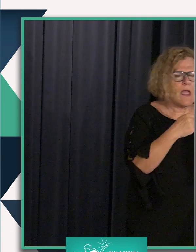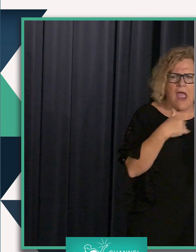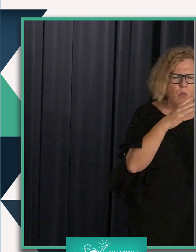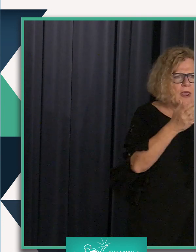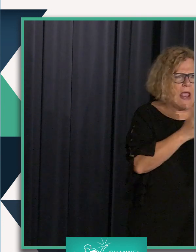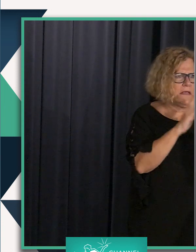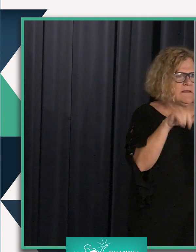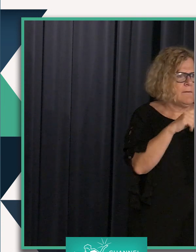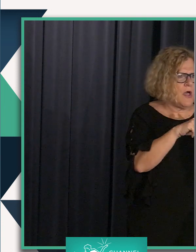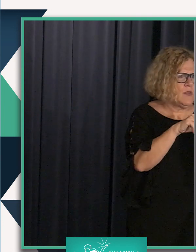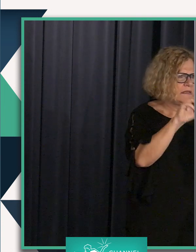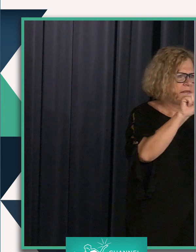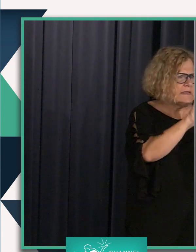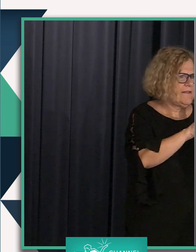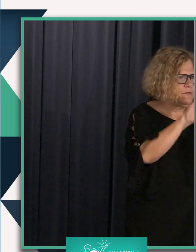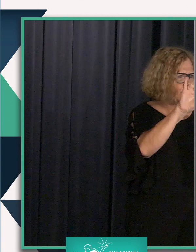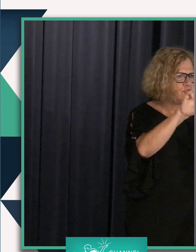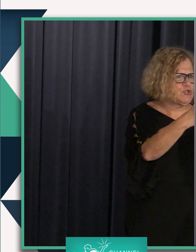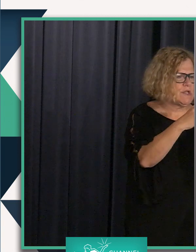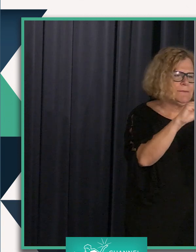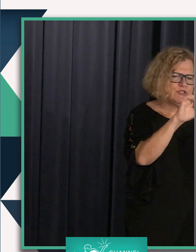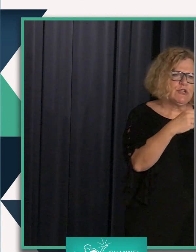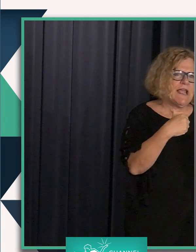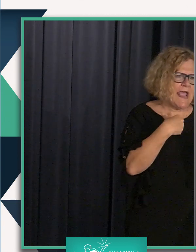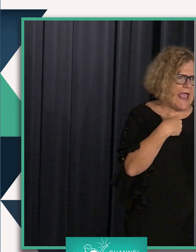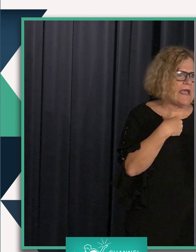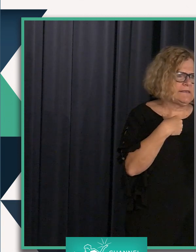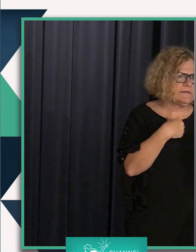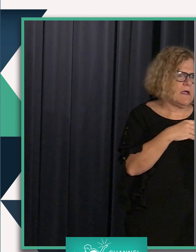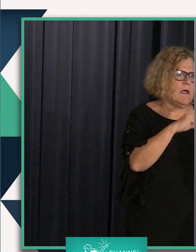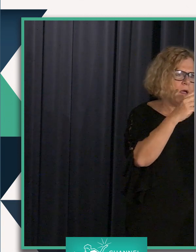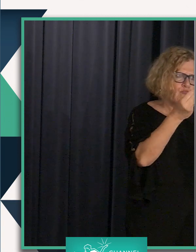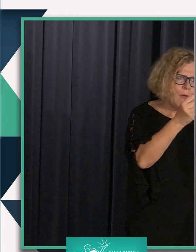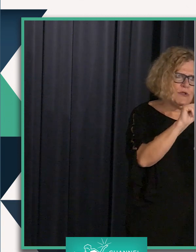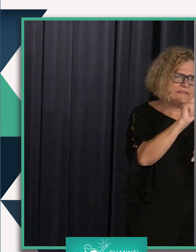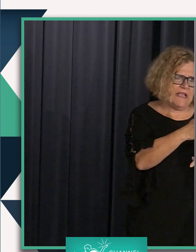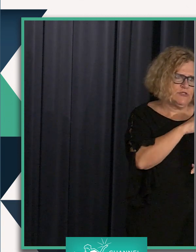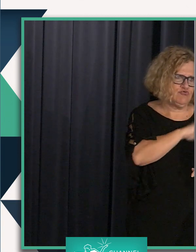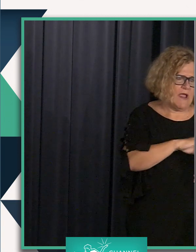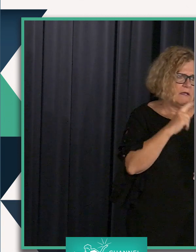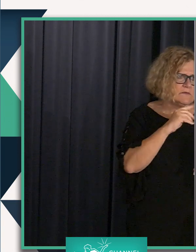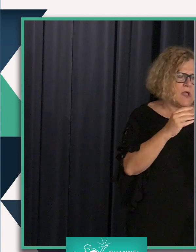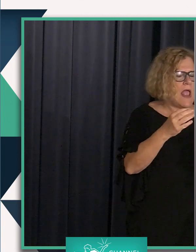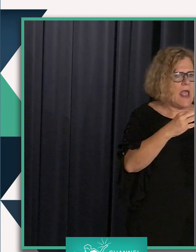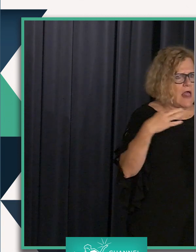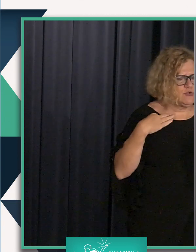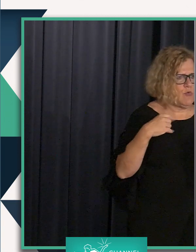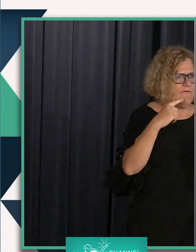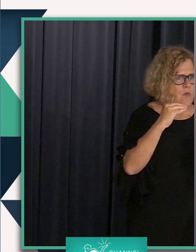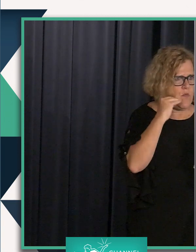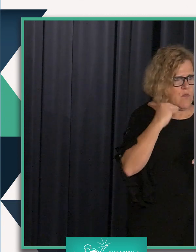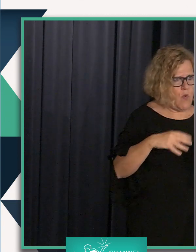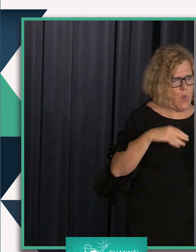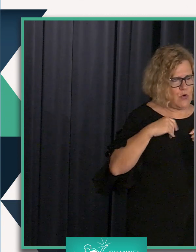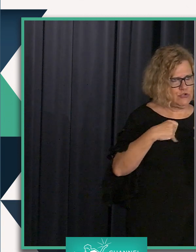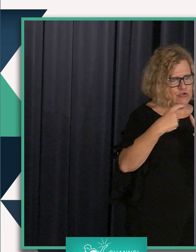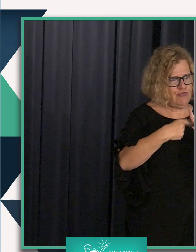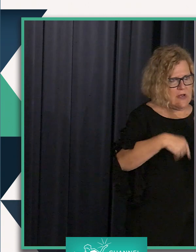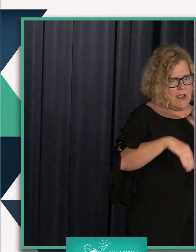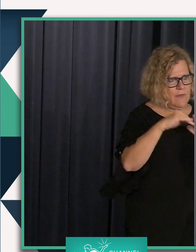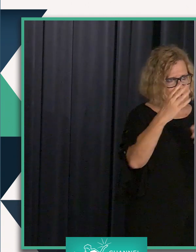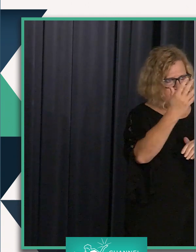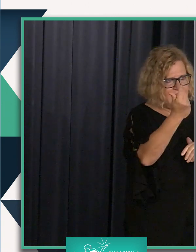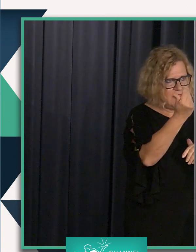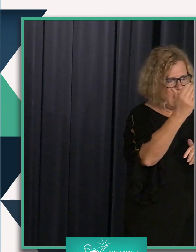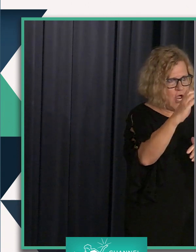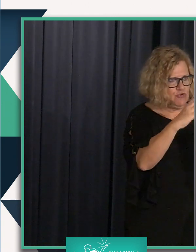Michigan tax return as well. State of Michigan has a homestead property tax credit, which is eligible for homeowners or renters, up to $1,500